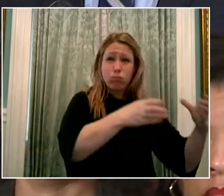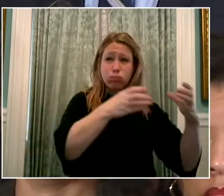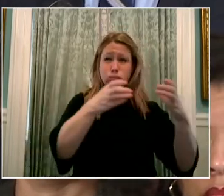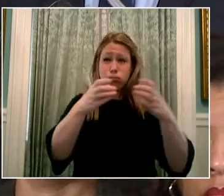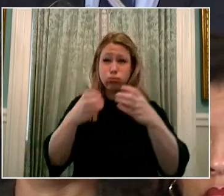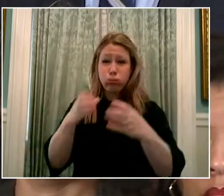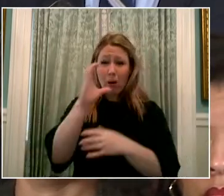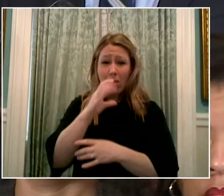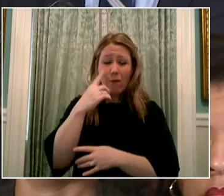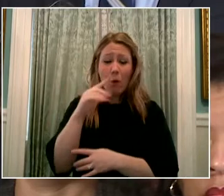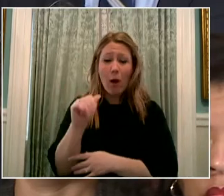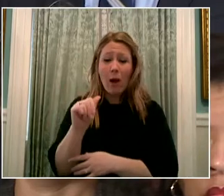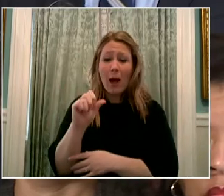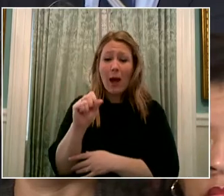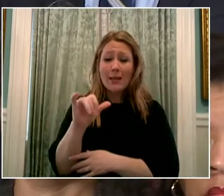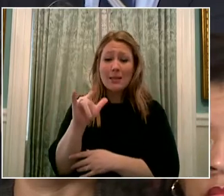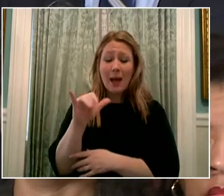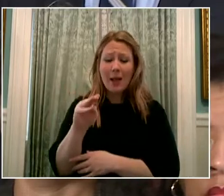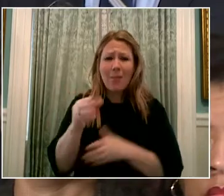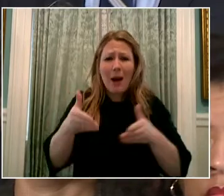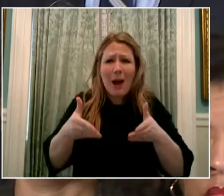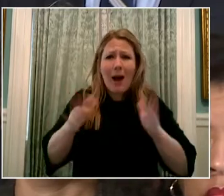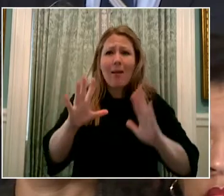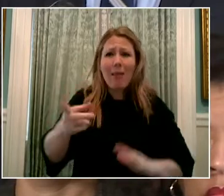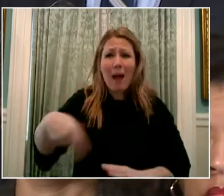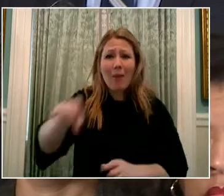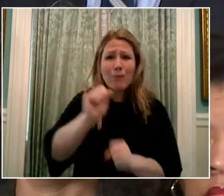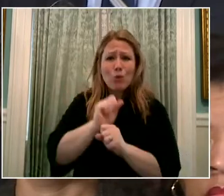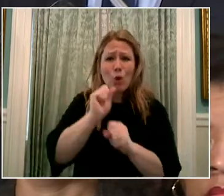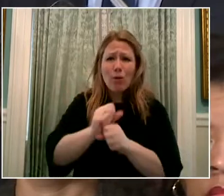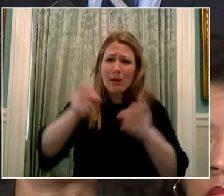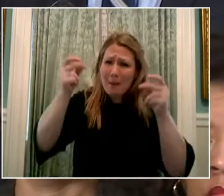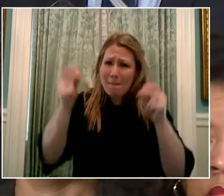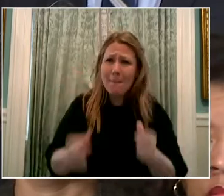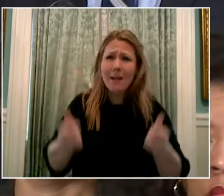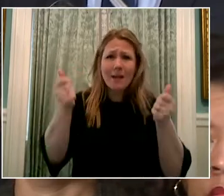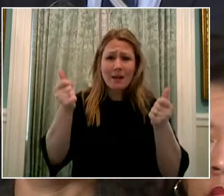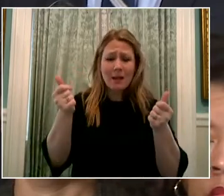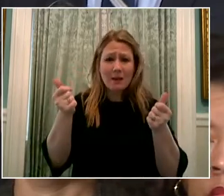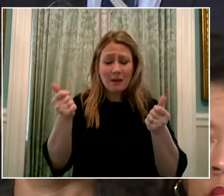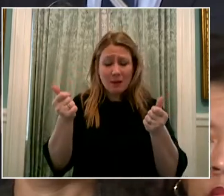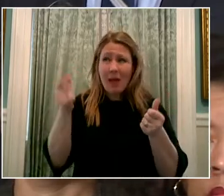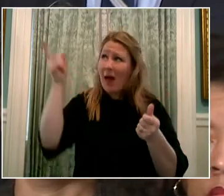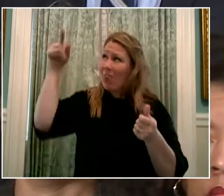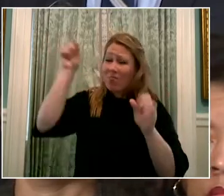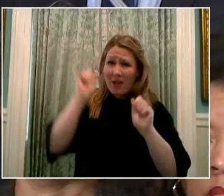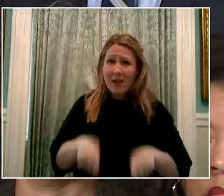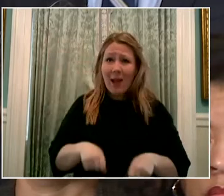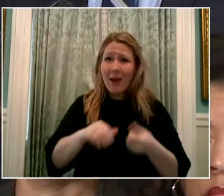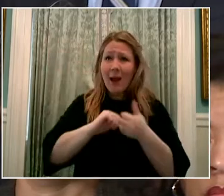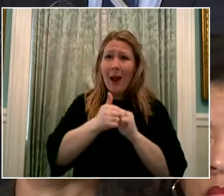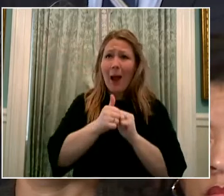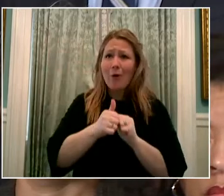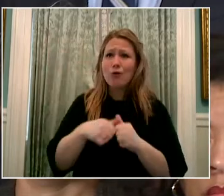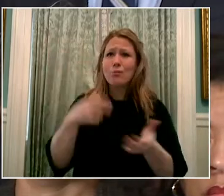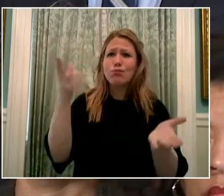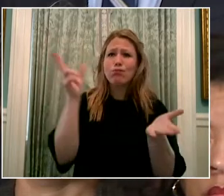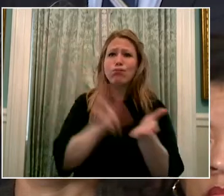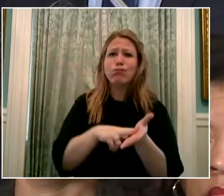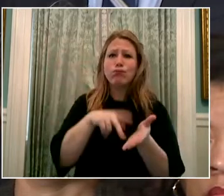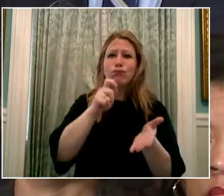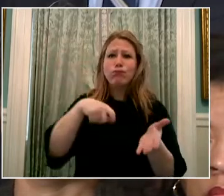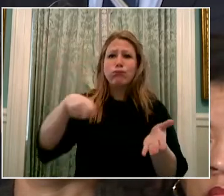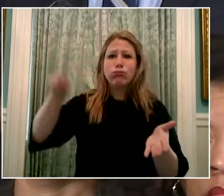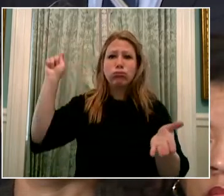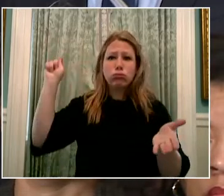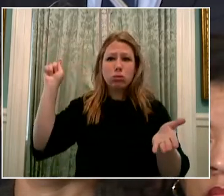of a pen. That's all it takes, a stroke of a pen. The federal government must redesignate and extend temporary protected